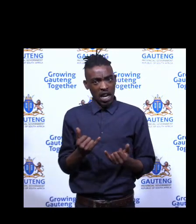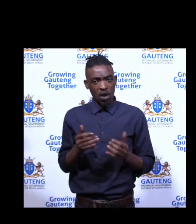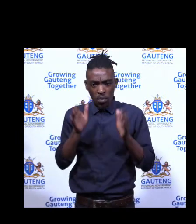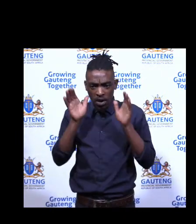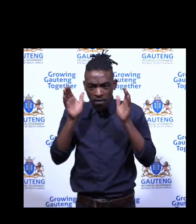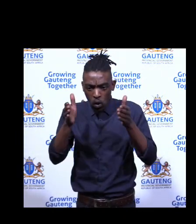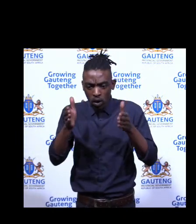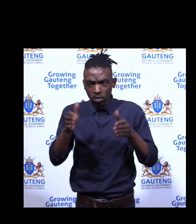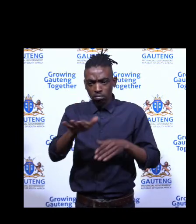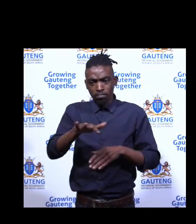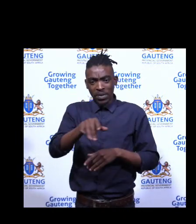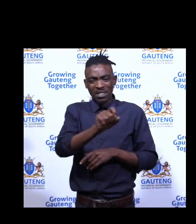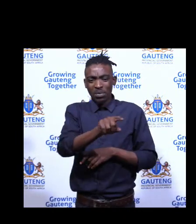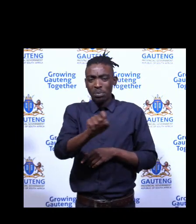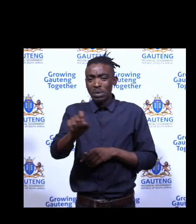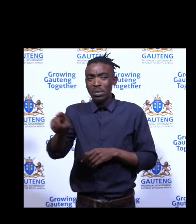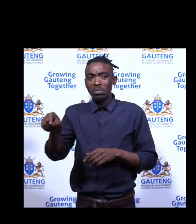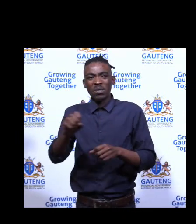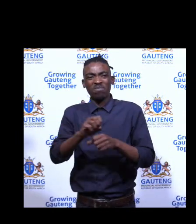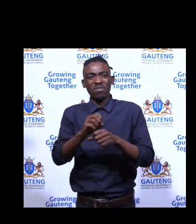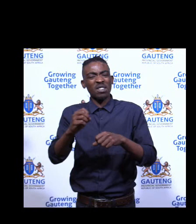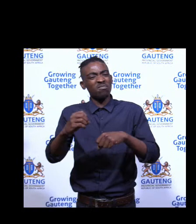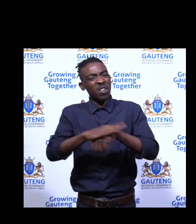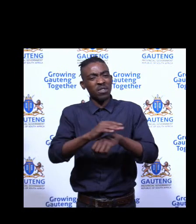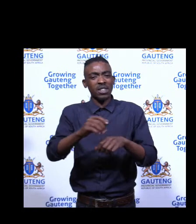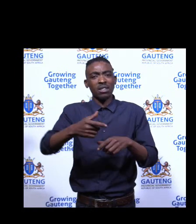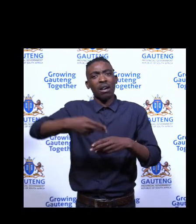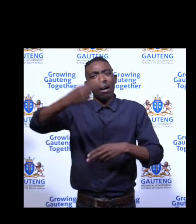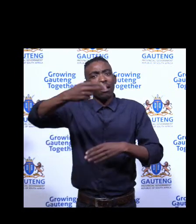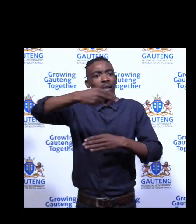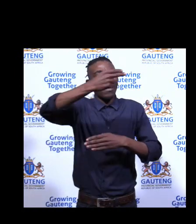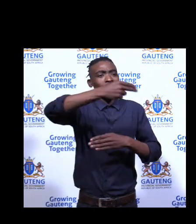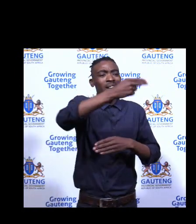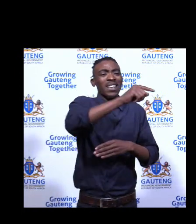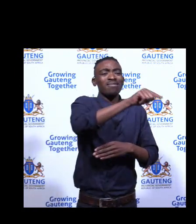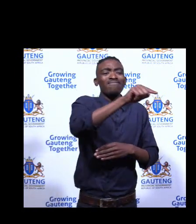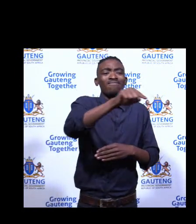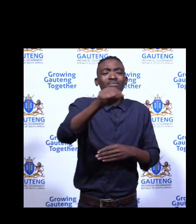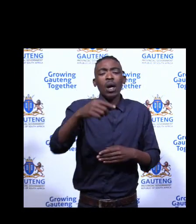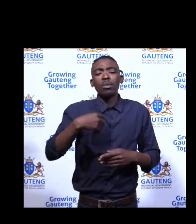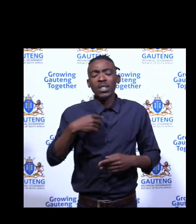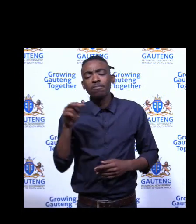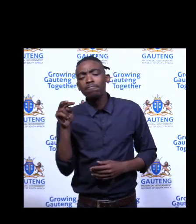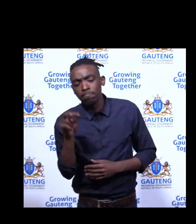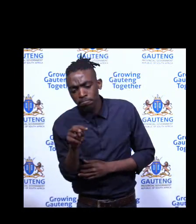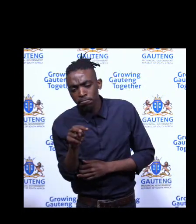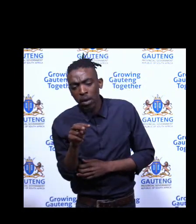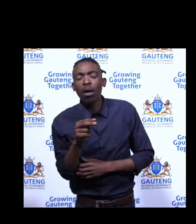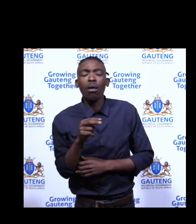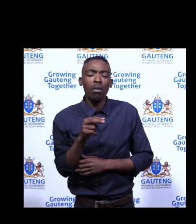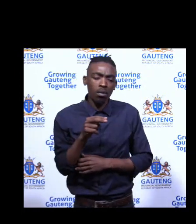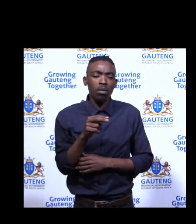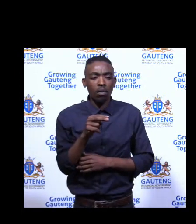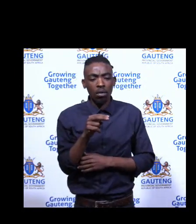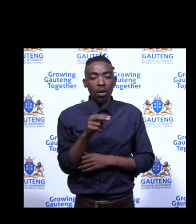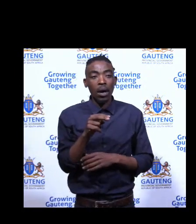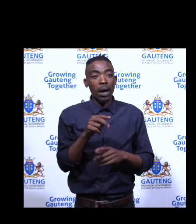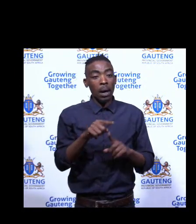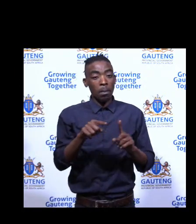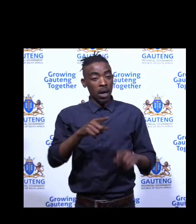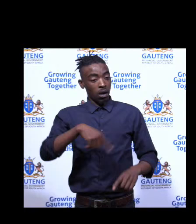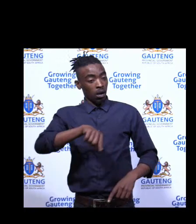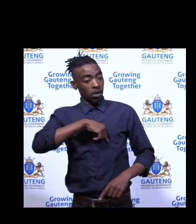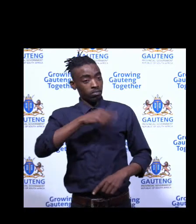now we understand by means of artificial intelligence, where we see that in July, the